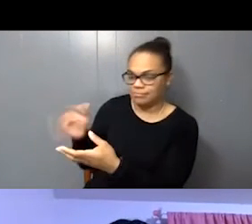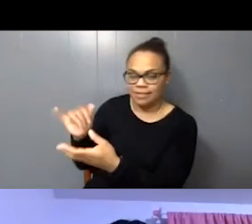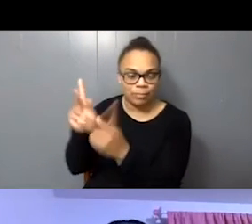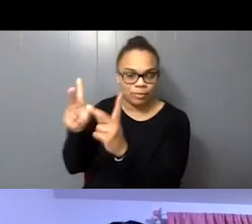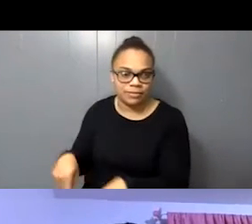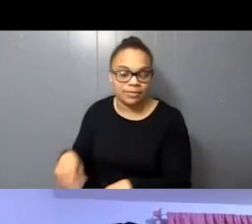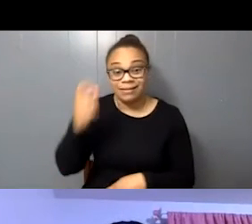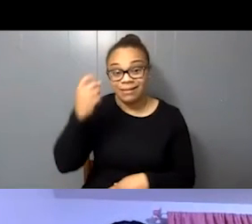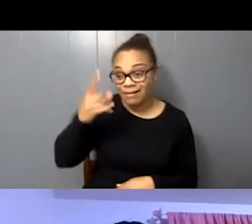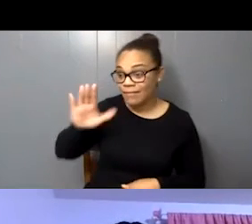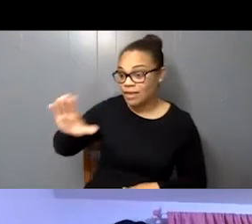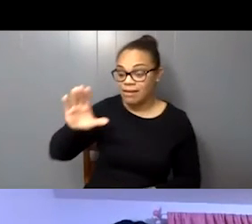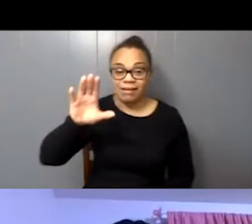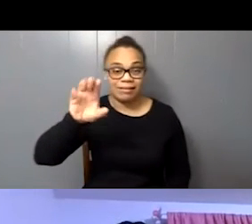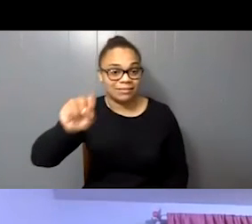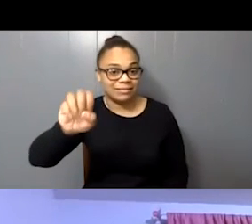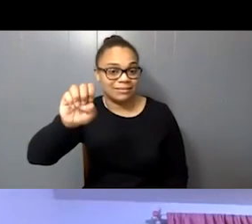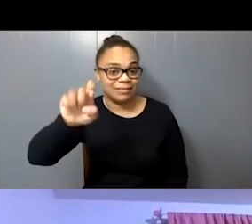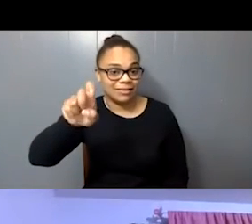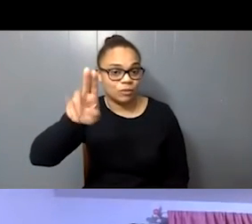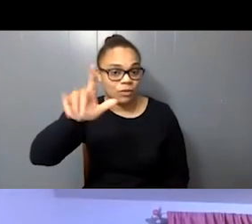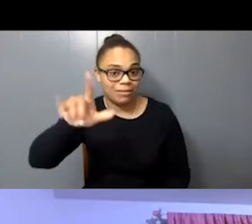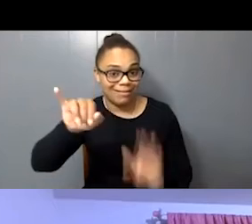of them. So we want to make sure that it's not the whole focus.